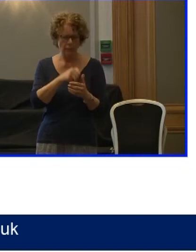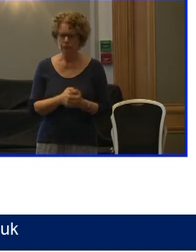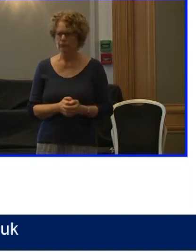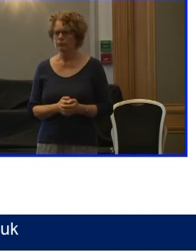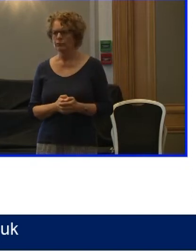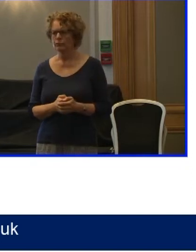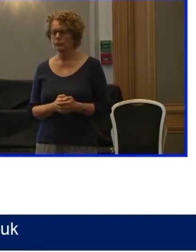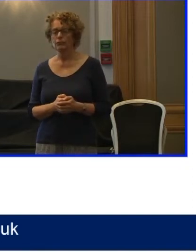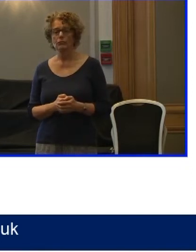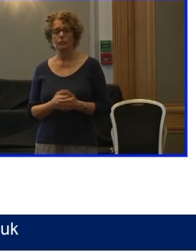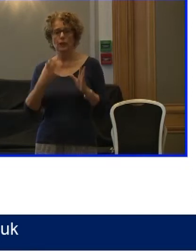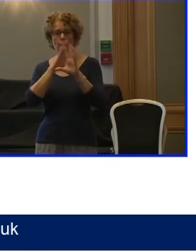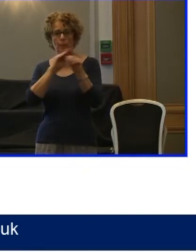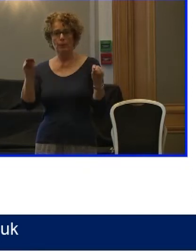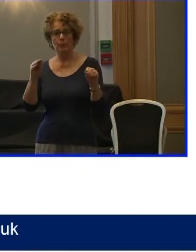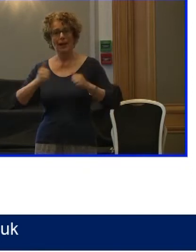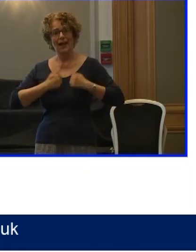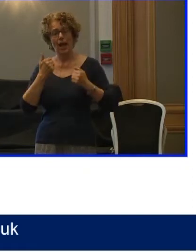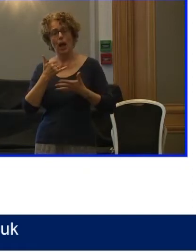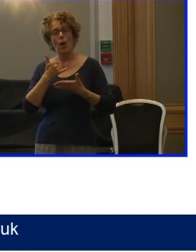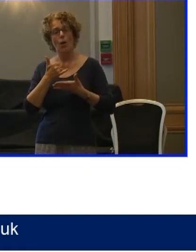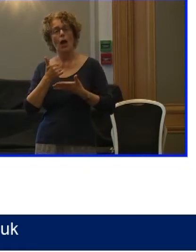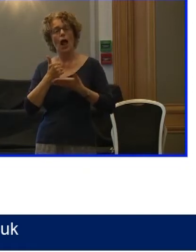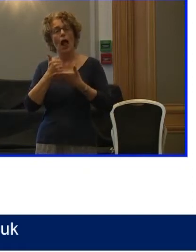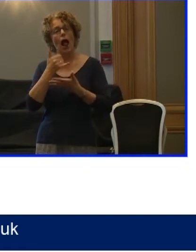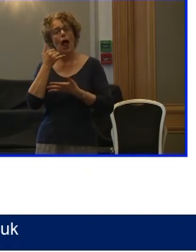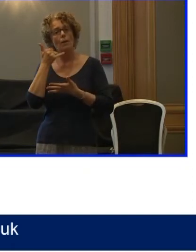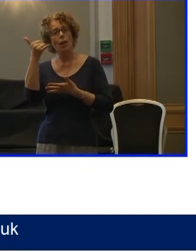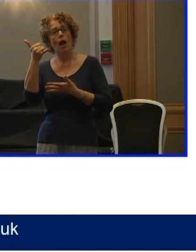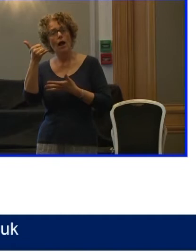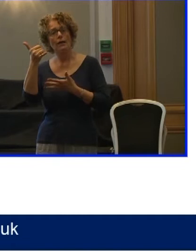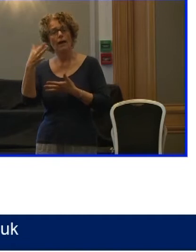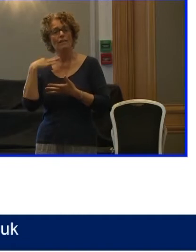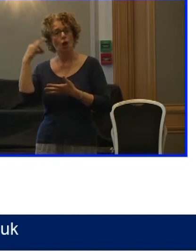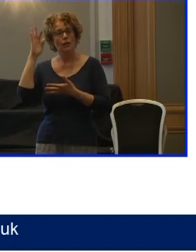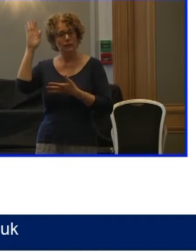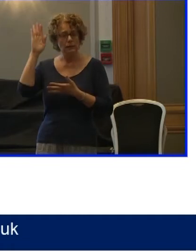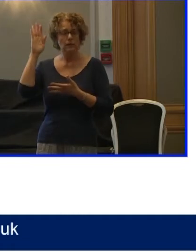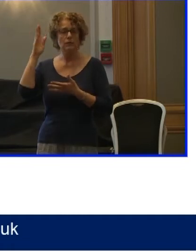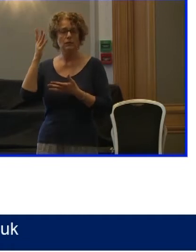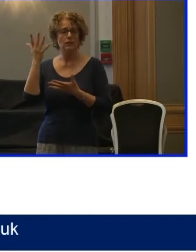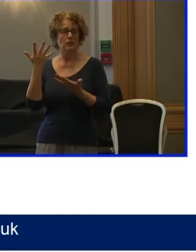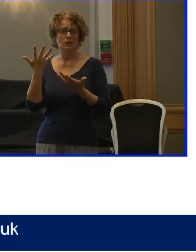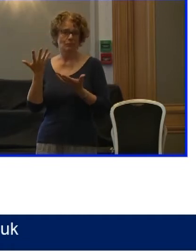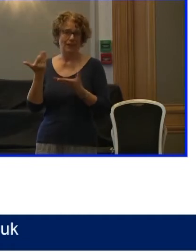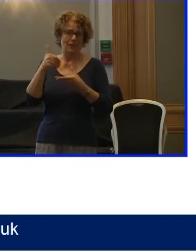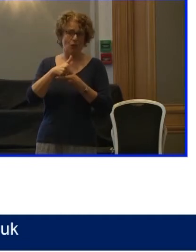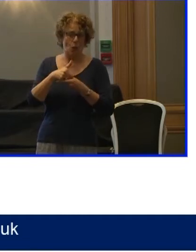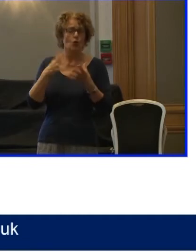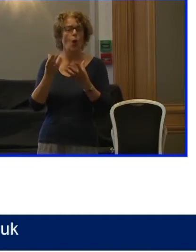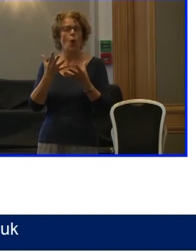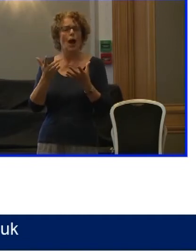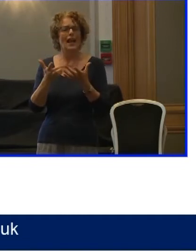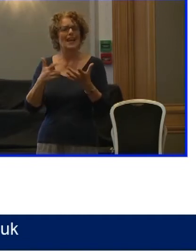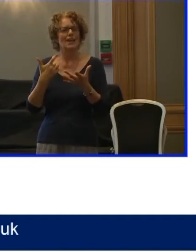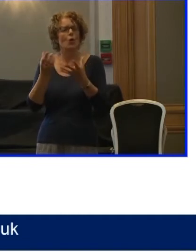think it's important to let you know that our helpline volunteers all are intimately involved or live with the condition. So